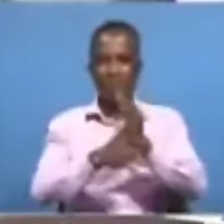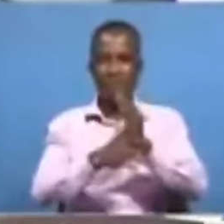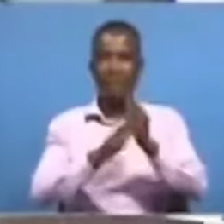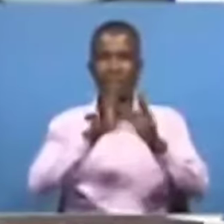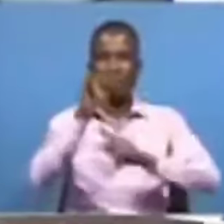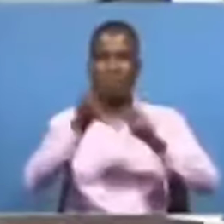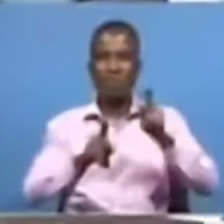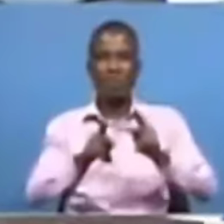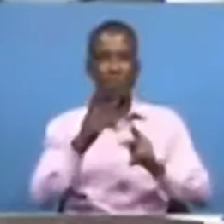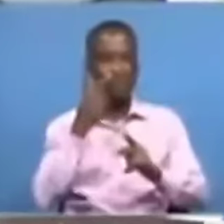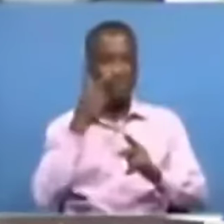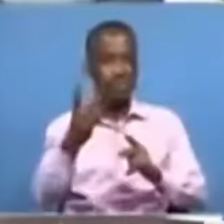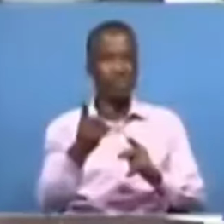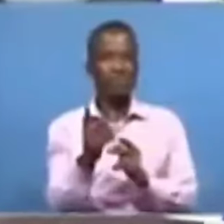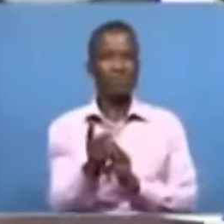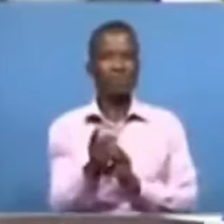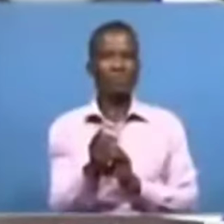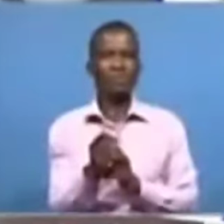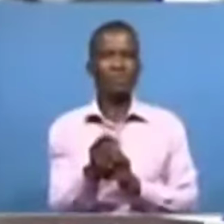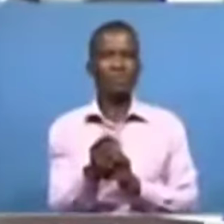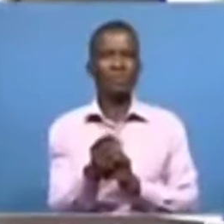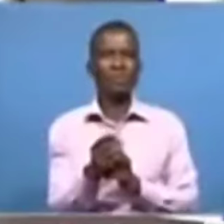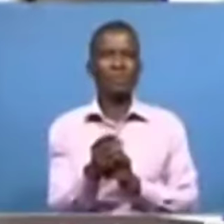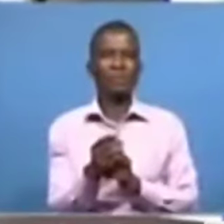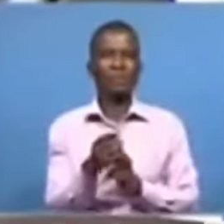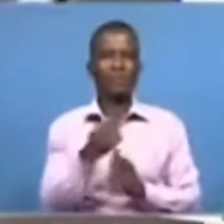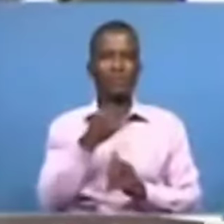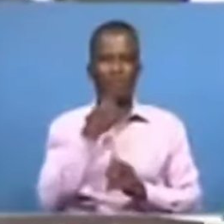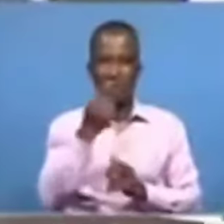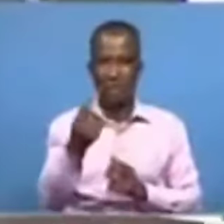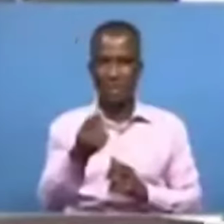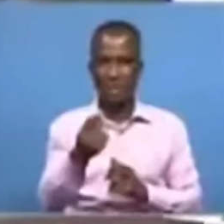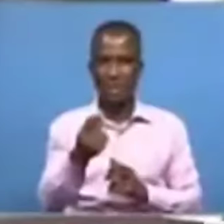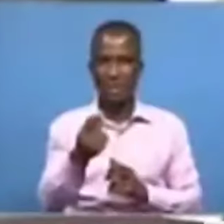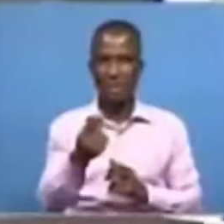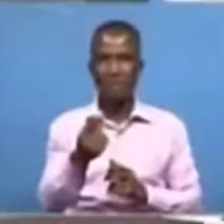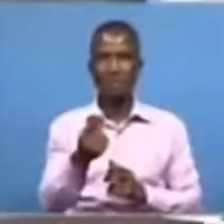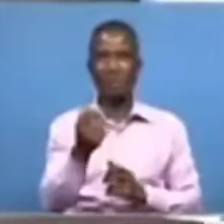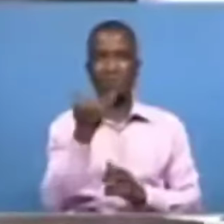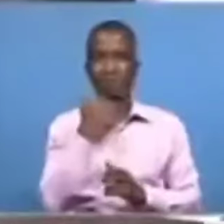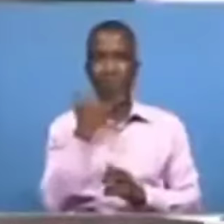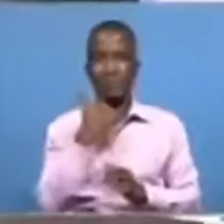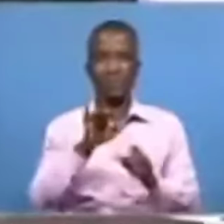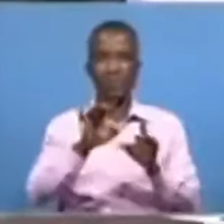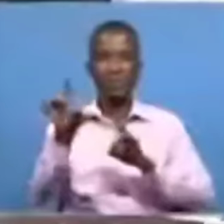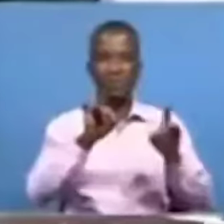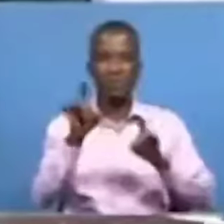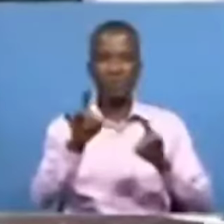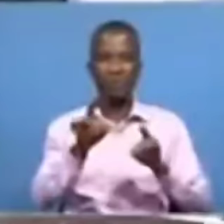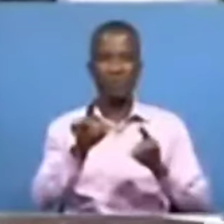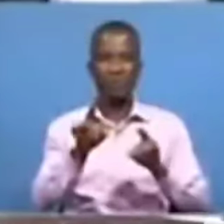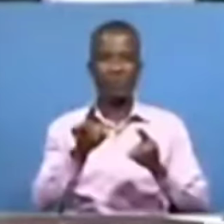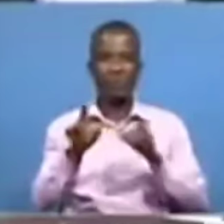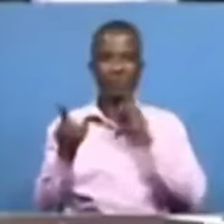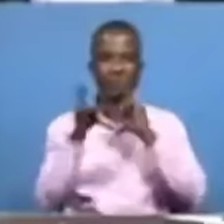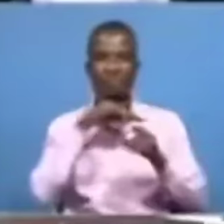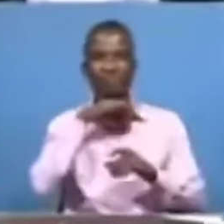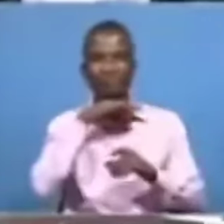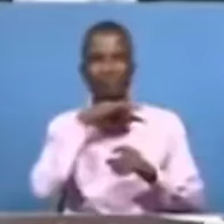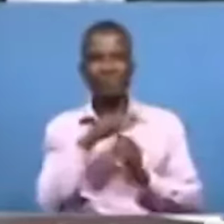citizens with civility, and without seeking to attribute acts of impropriety to the Supreme Court or the